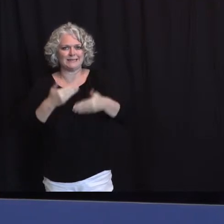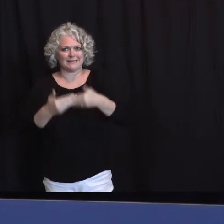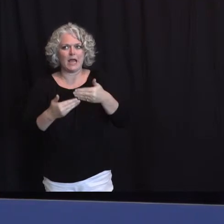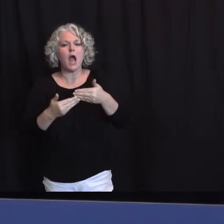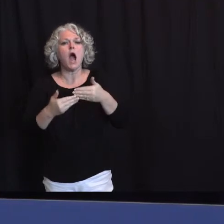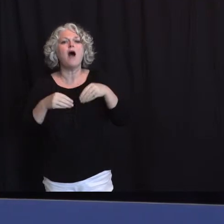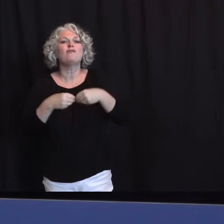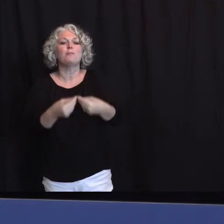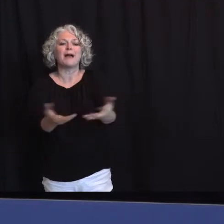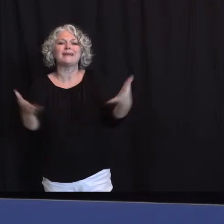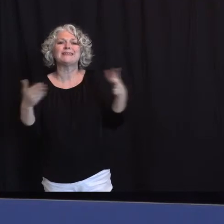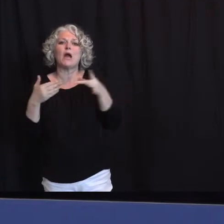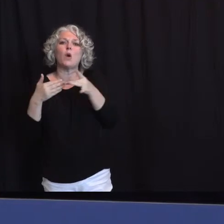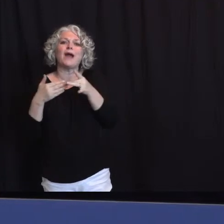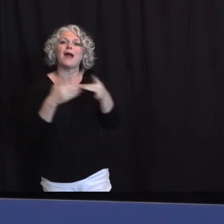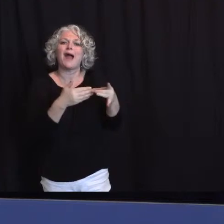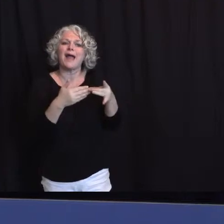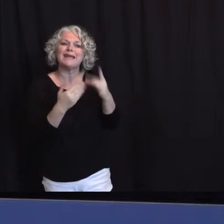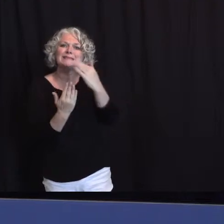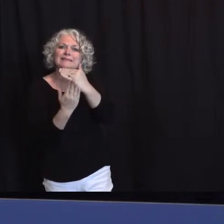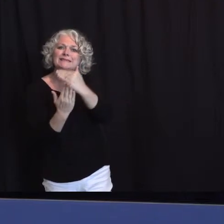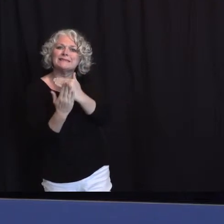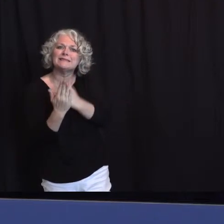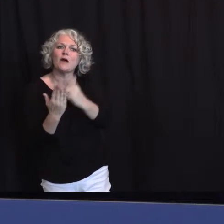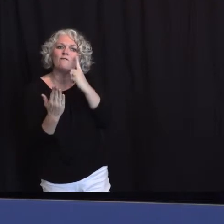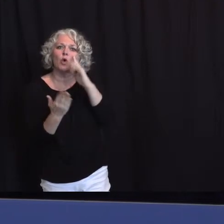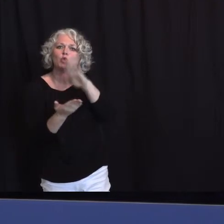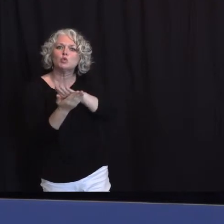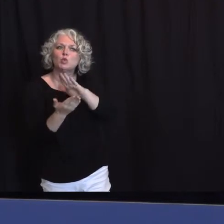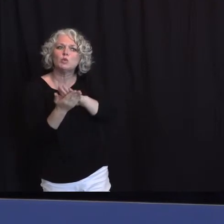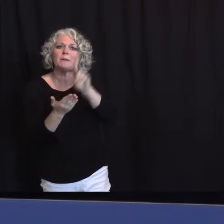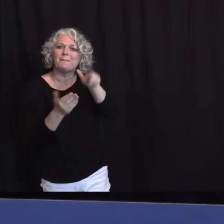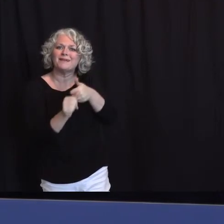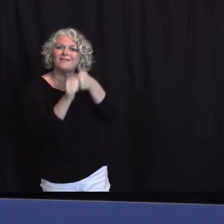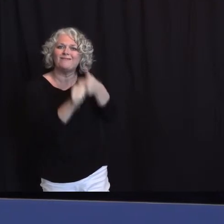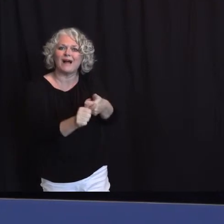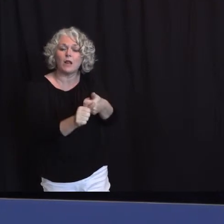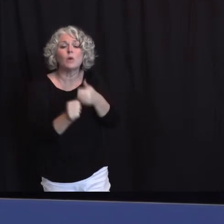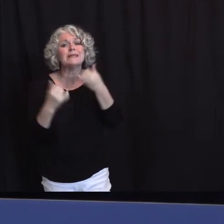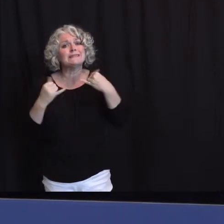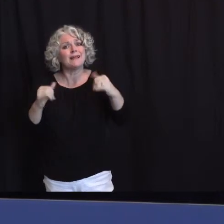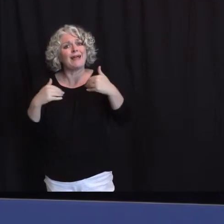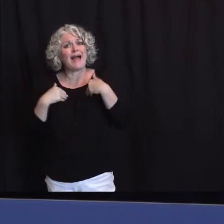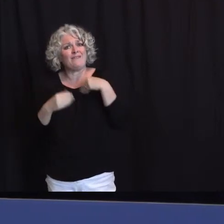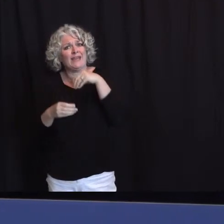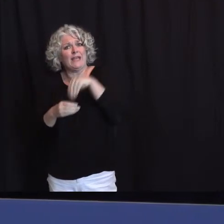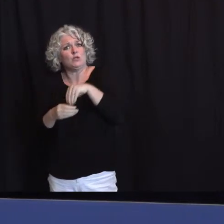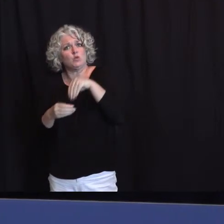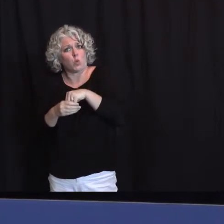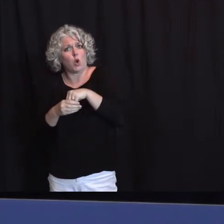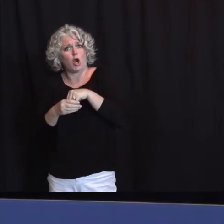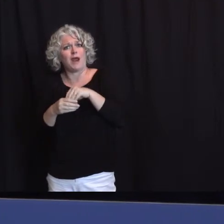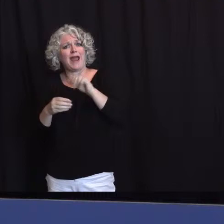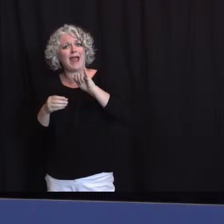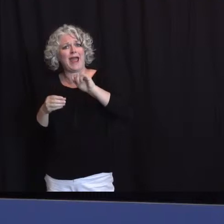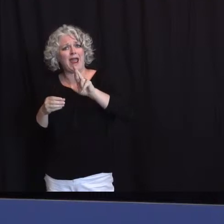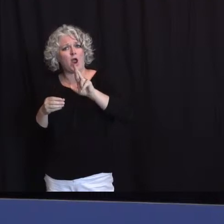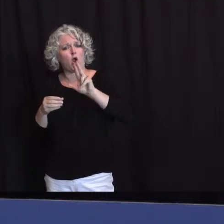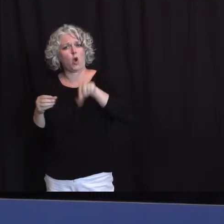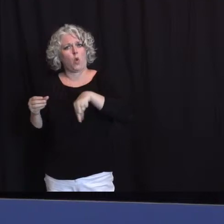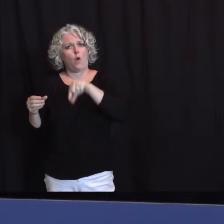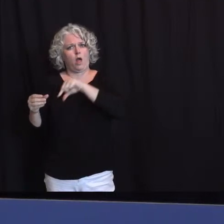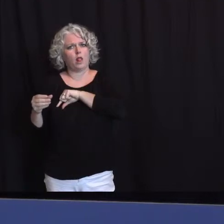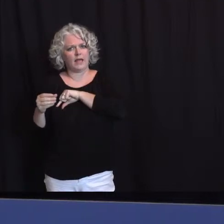finalizing guidance for schools. But in the meanwhile, we still do have our indoor air quality standards that are available, that have